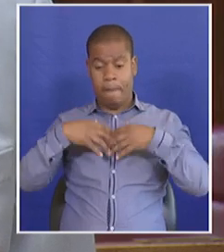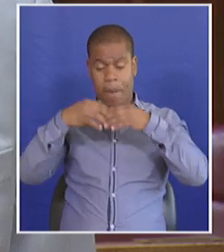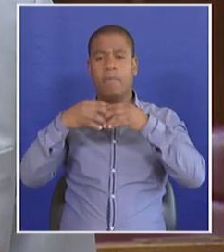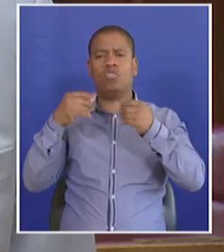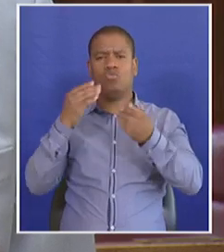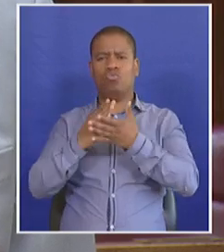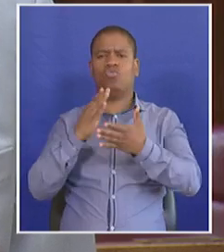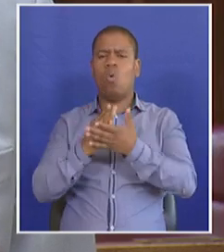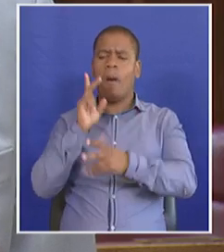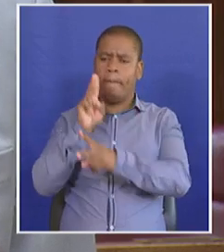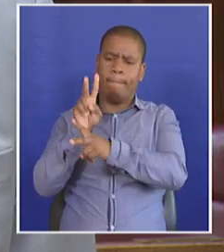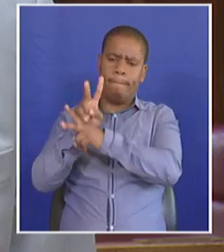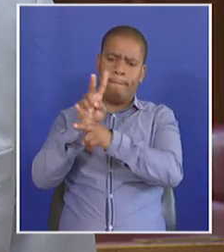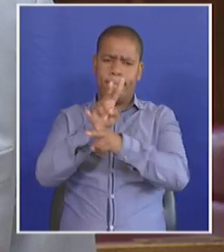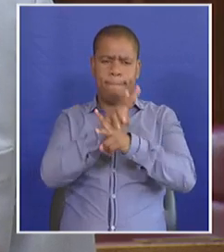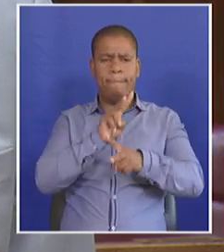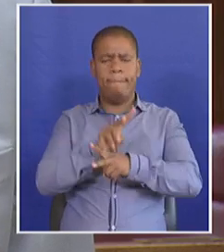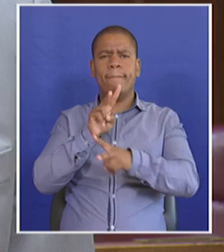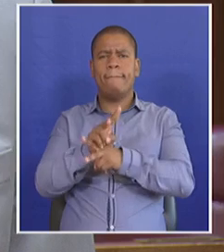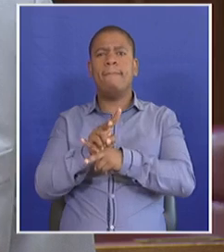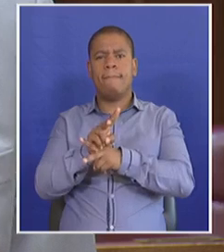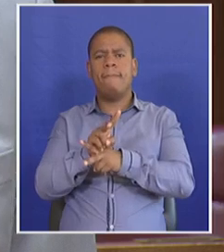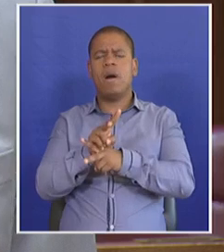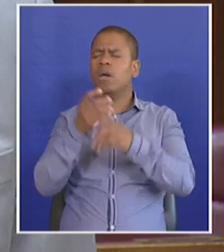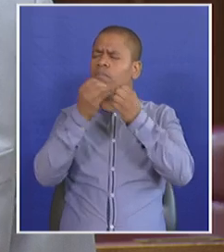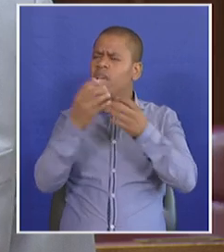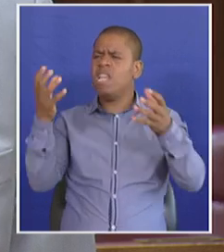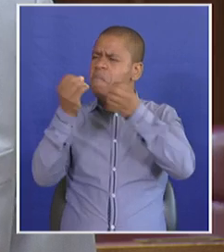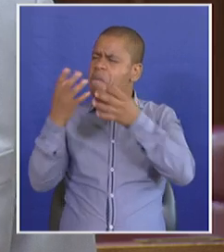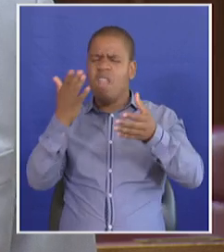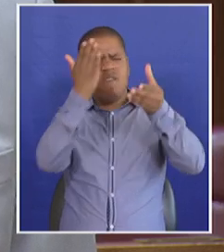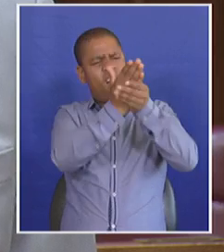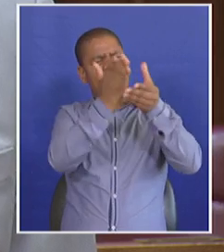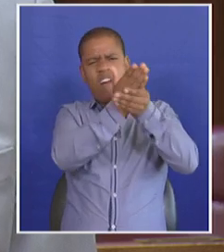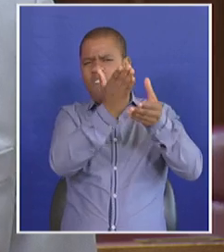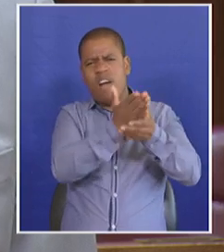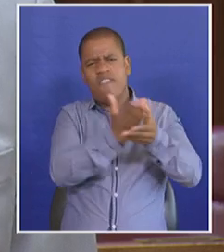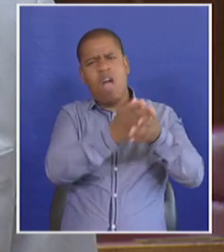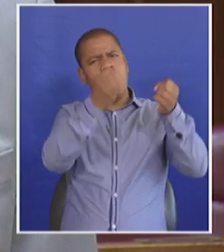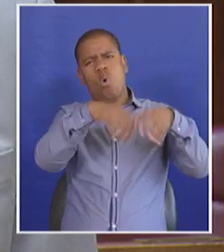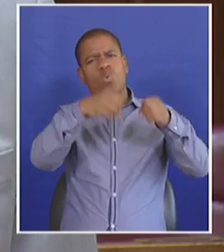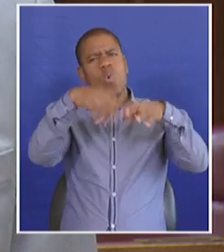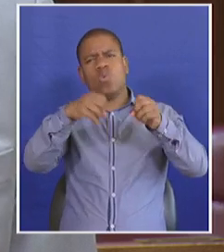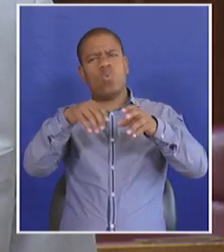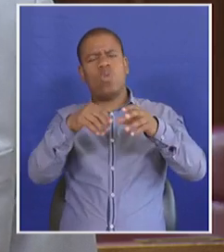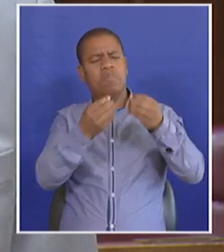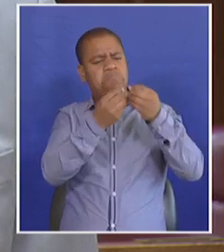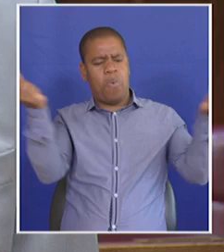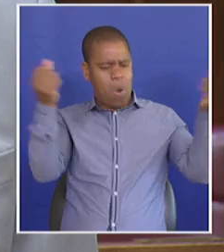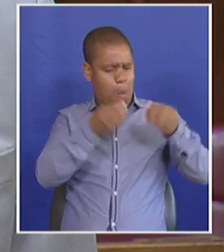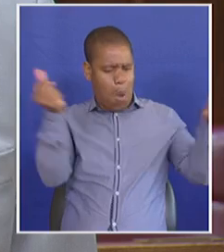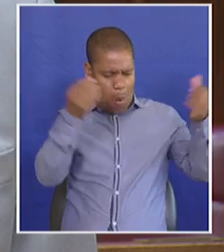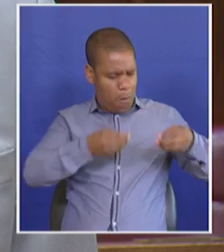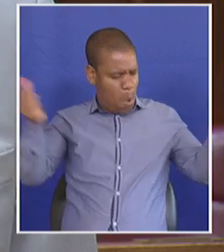monitor? Because there are a lot of dockets that are getting lost. Are there proper systems to monitor that